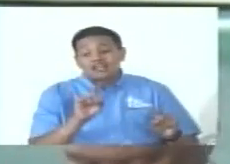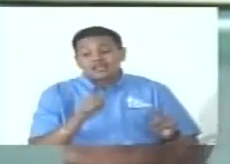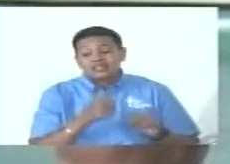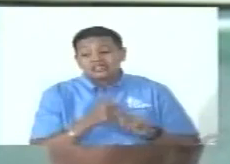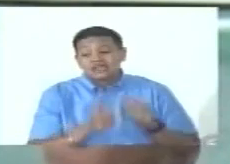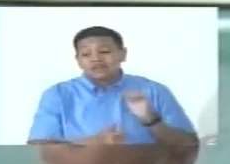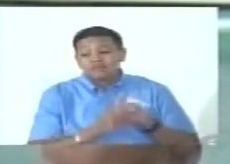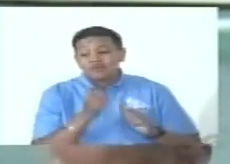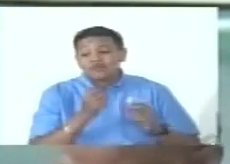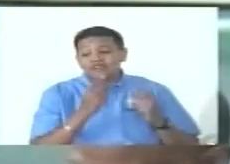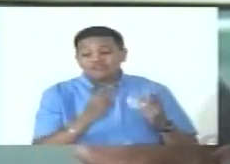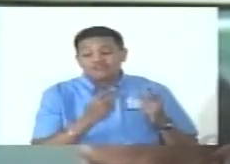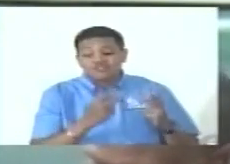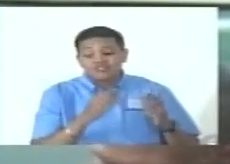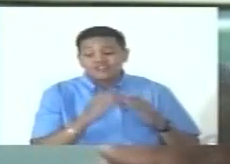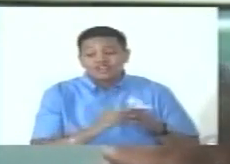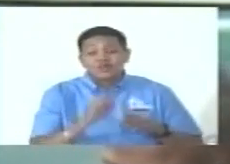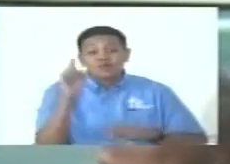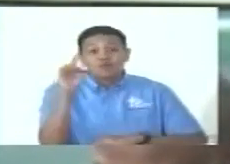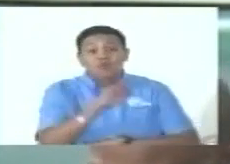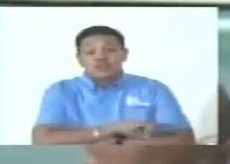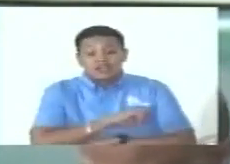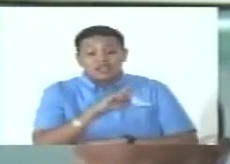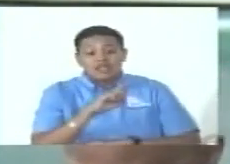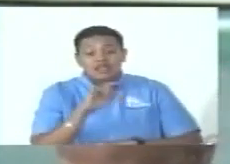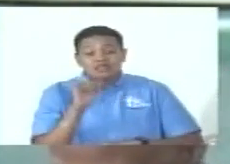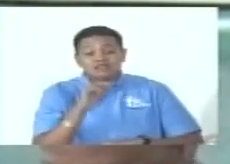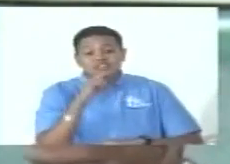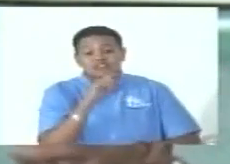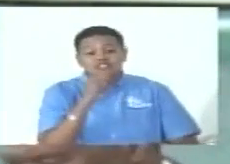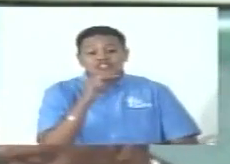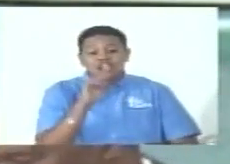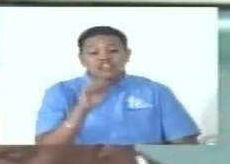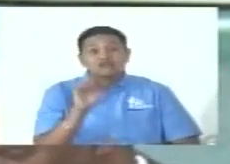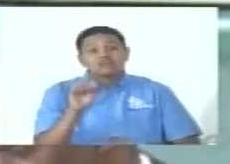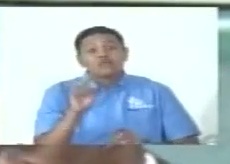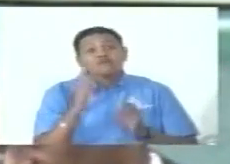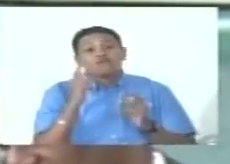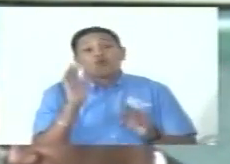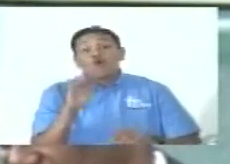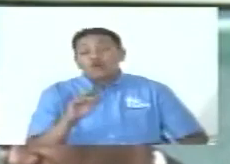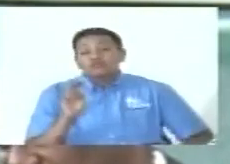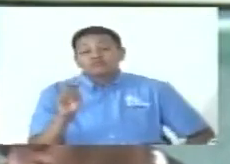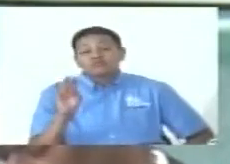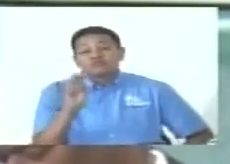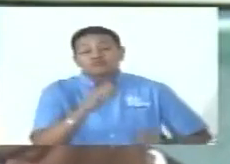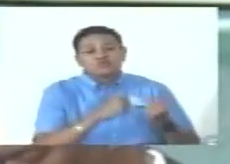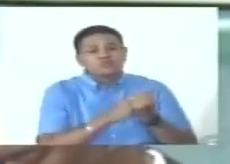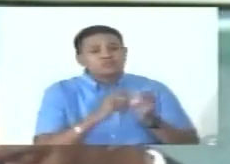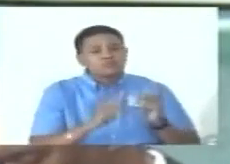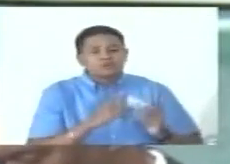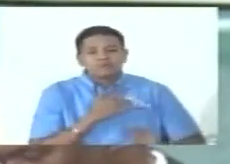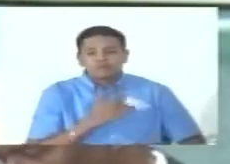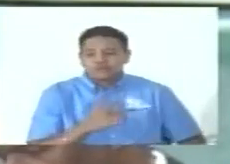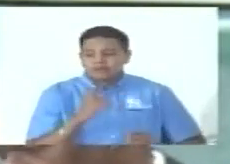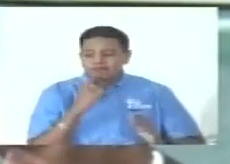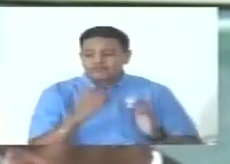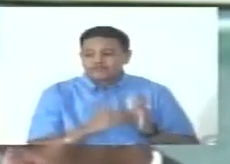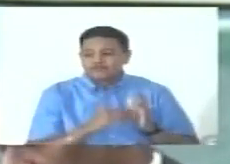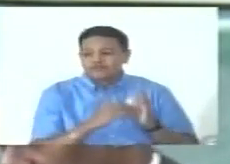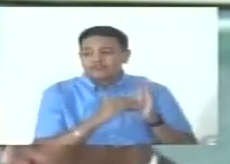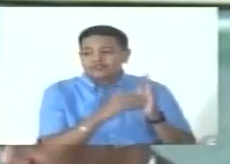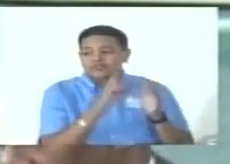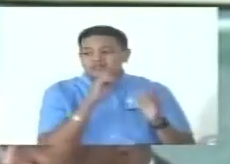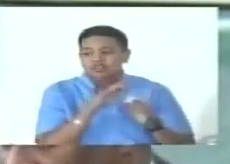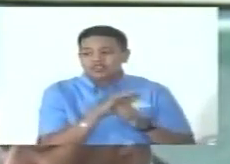the most funerals in one day, as did Shahine. Very regularly, constituents